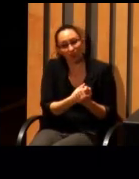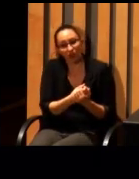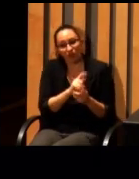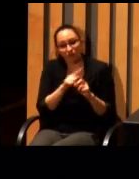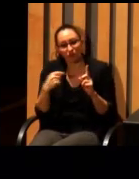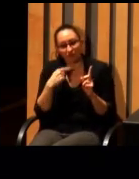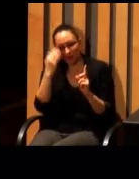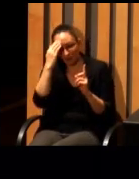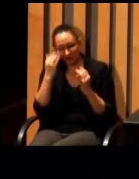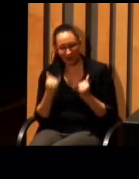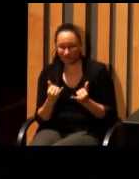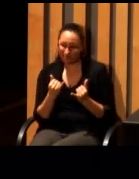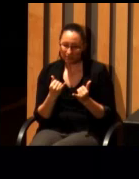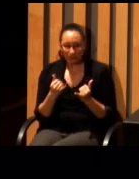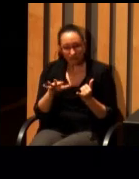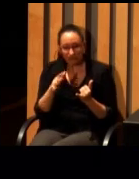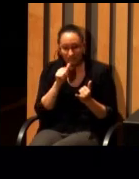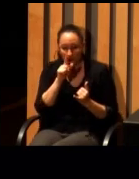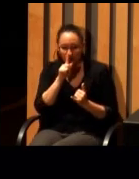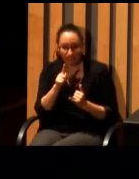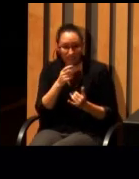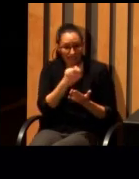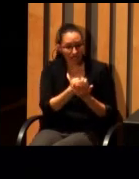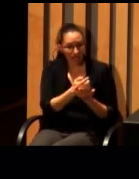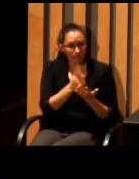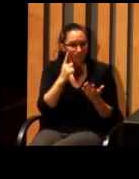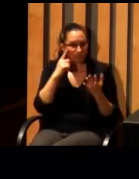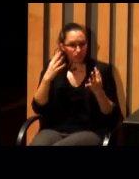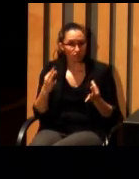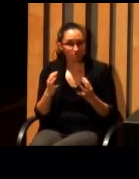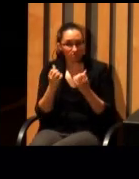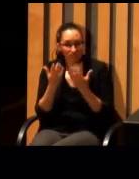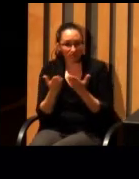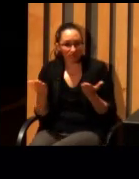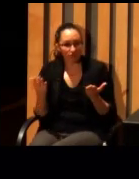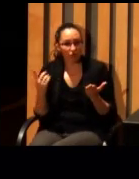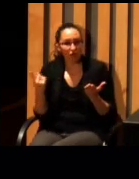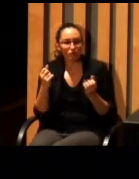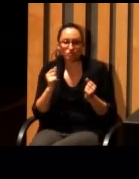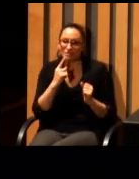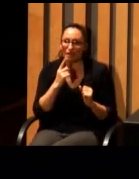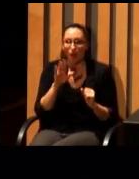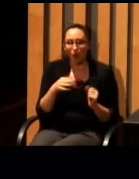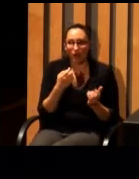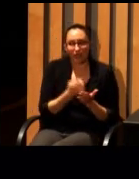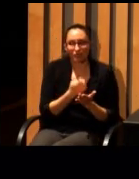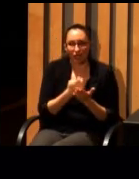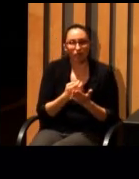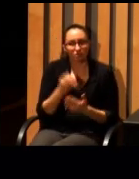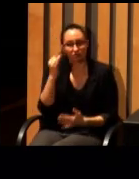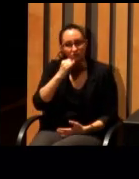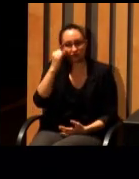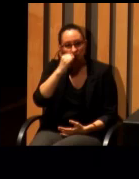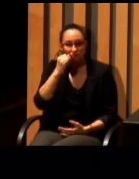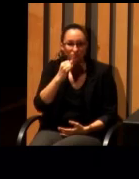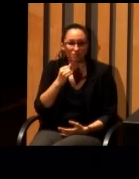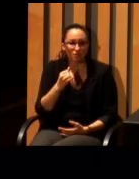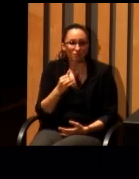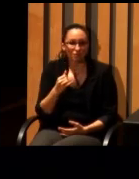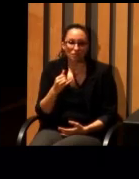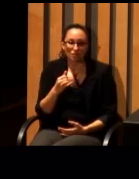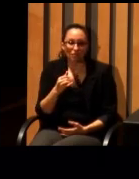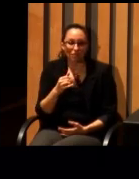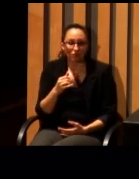really truly the case, right? Economy determines a lot. And we can always go to the economic argument, and we always should, right? But